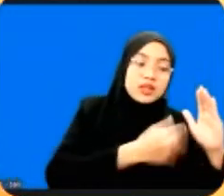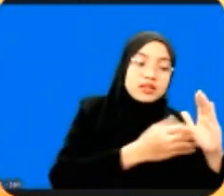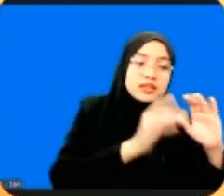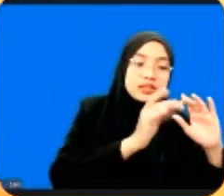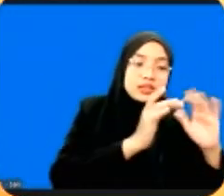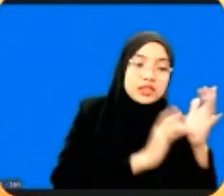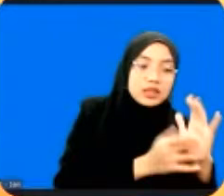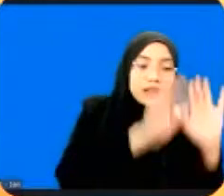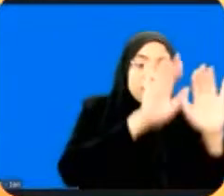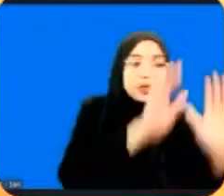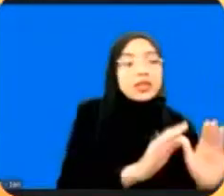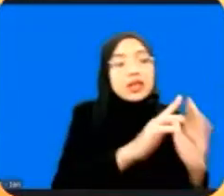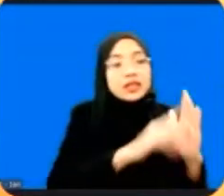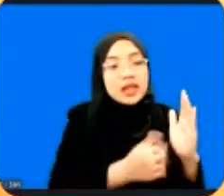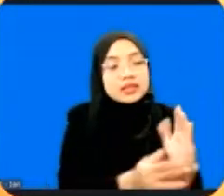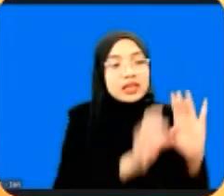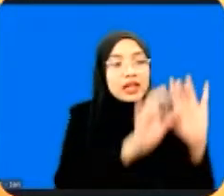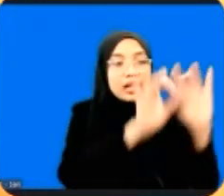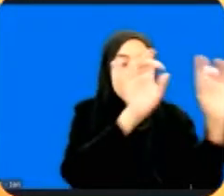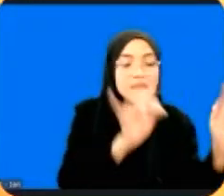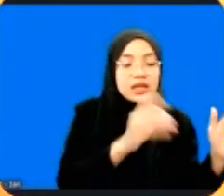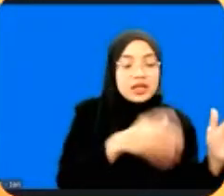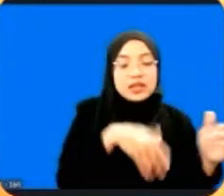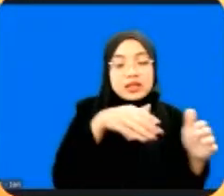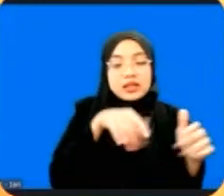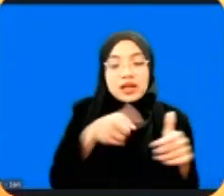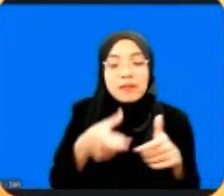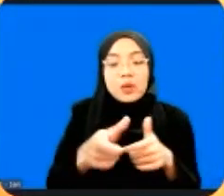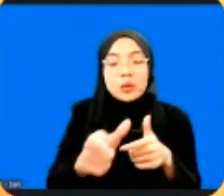debunking process, or like Dr. Park said, the